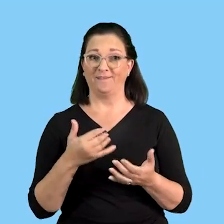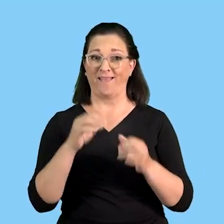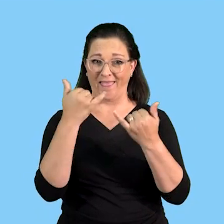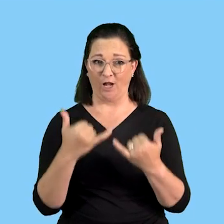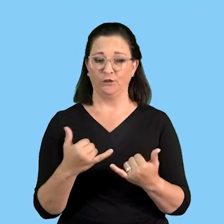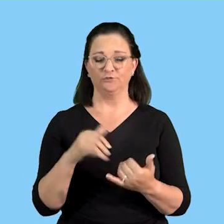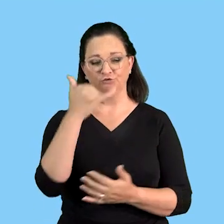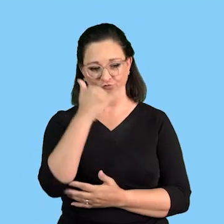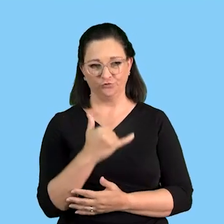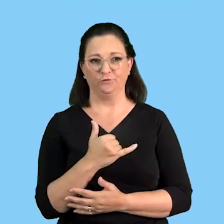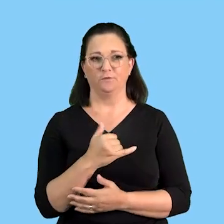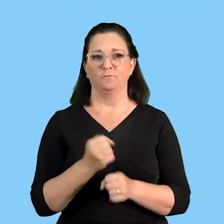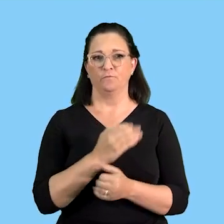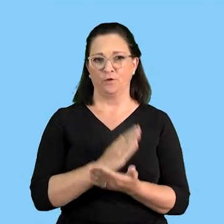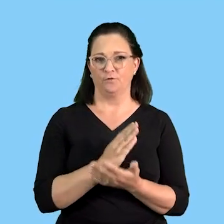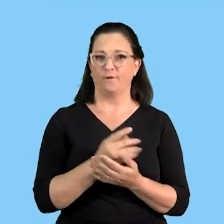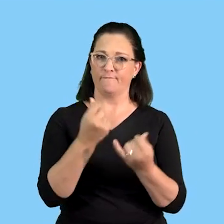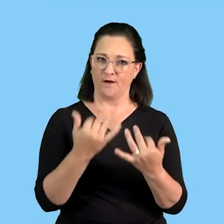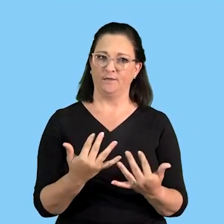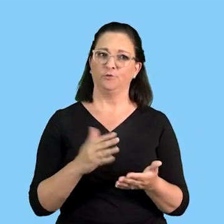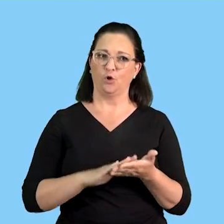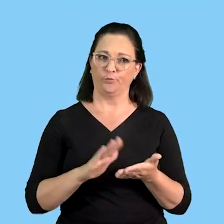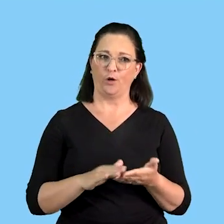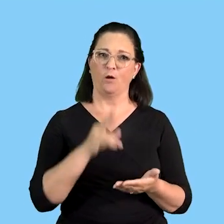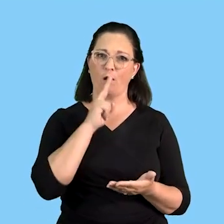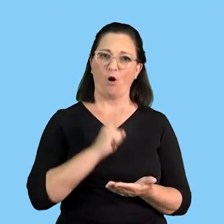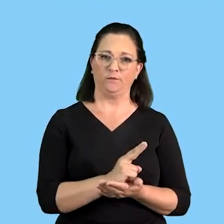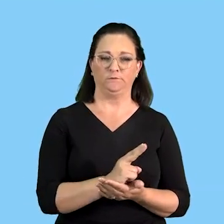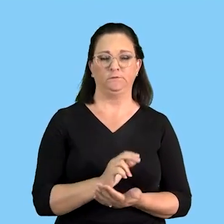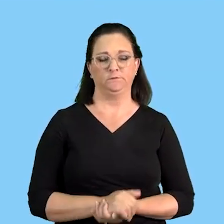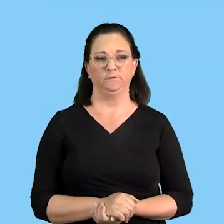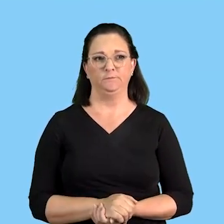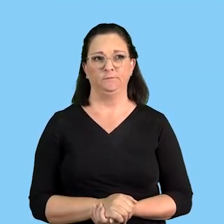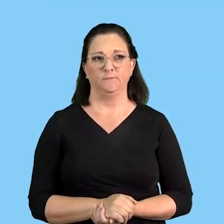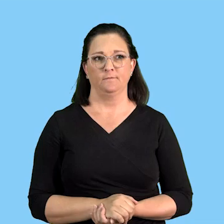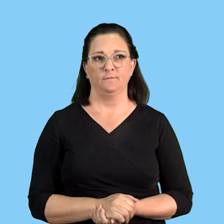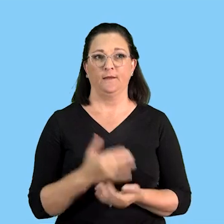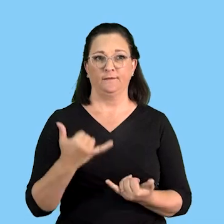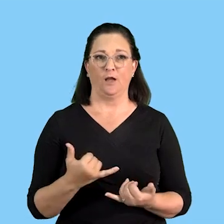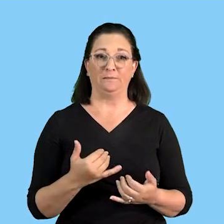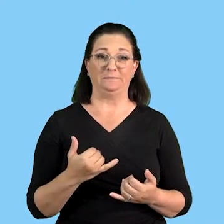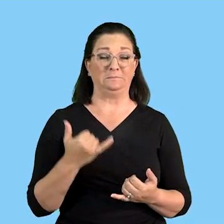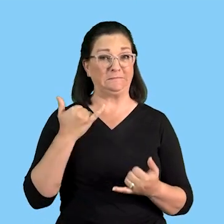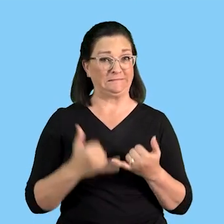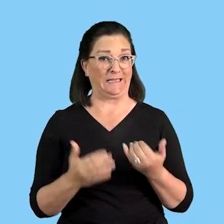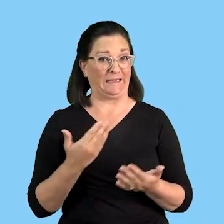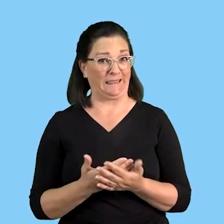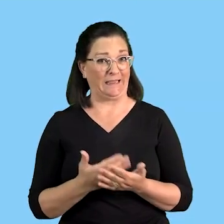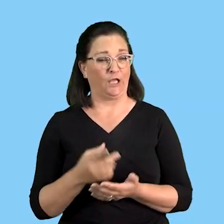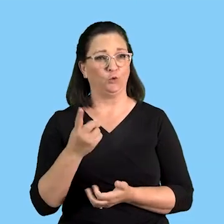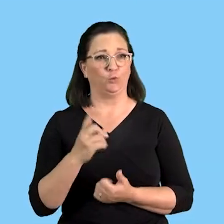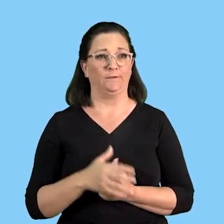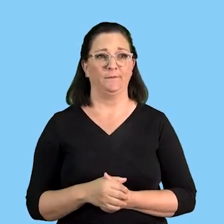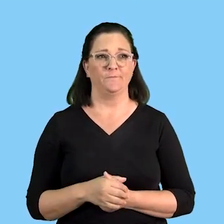organization's accounts are checked to make sure its financial operations are honest. Now let us look into common error